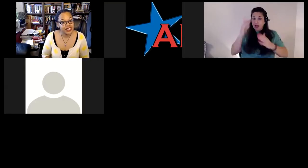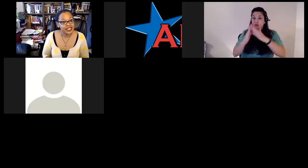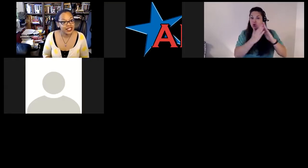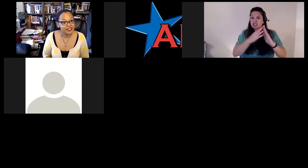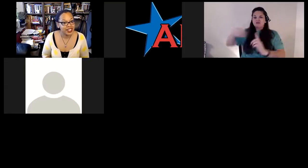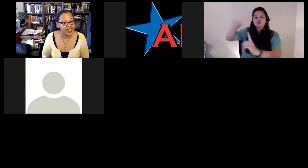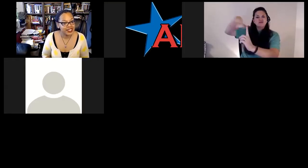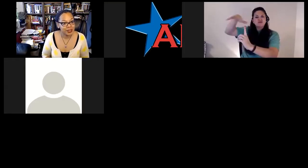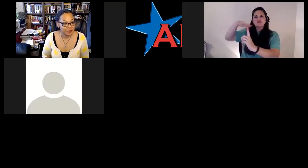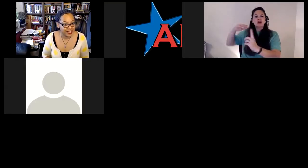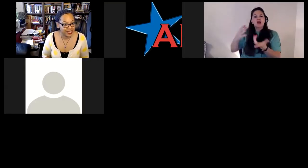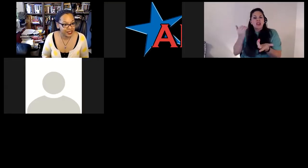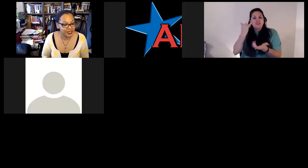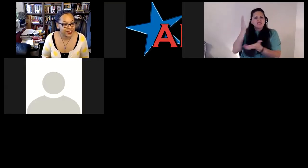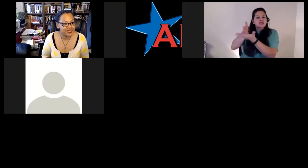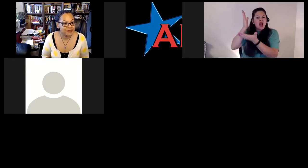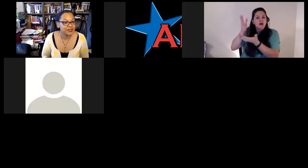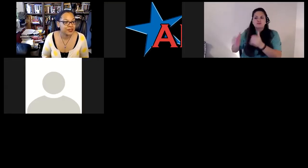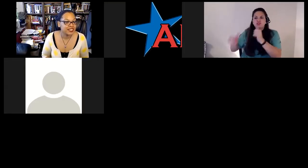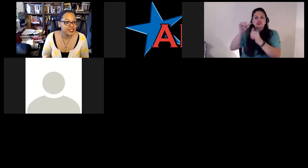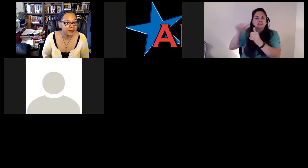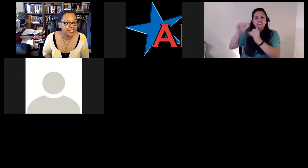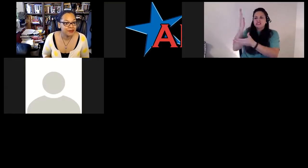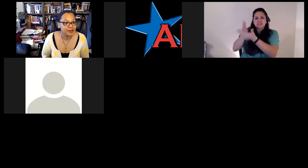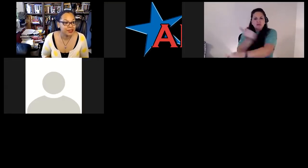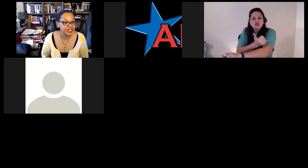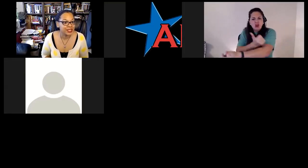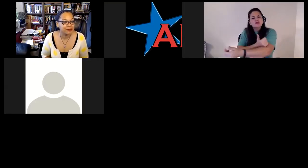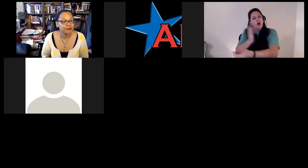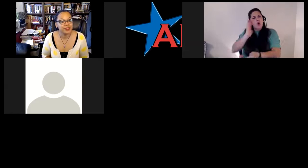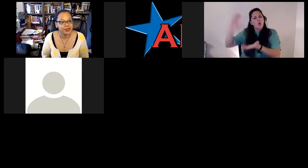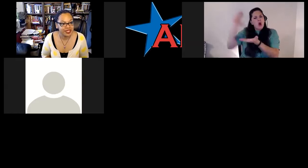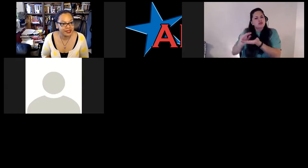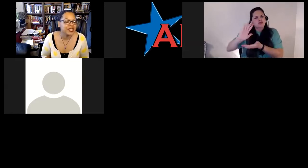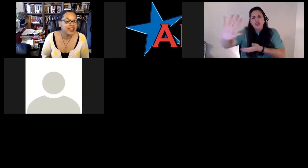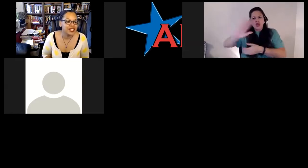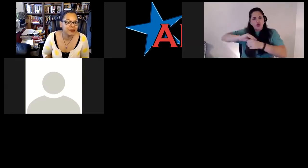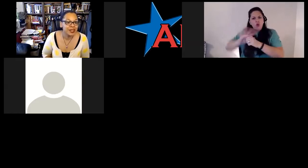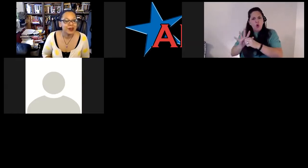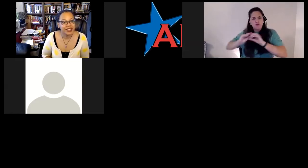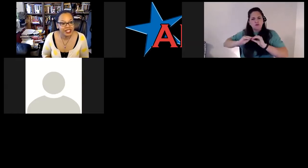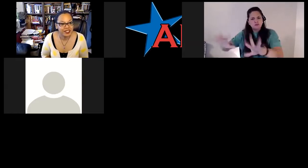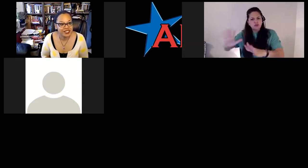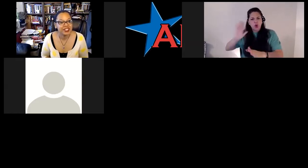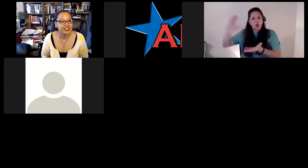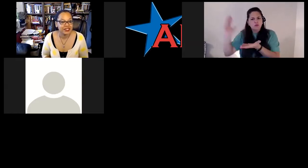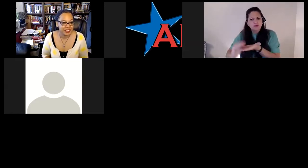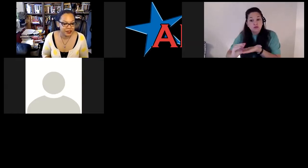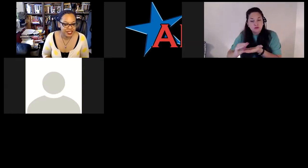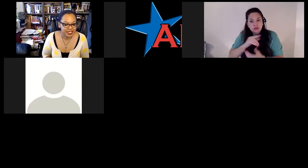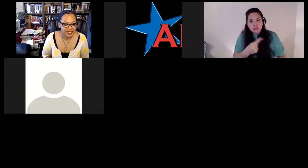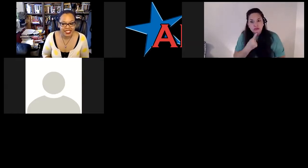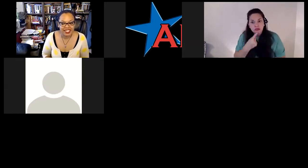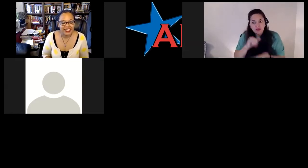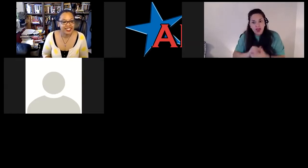often if they stopped drinking and doing drugs. That's what he said. If you want to look it up, that's what he said on television for everyone